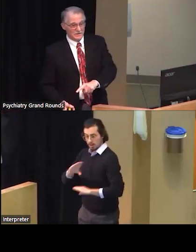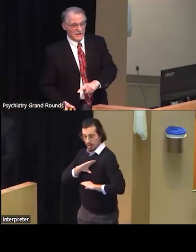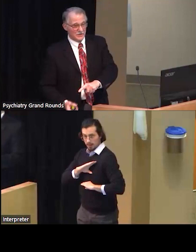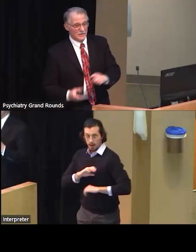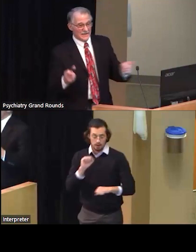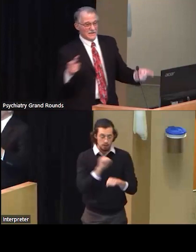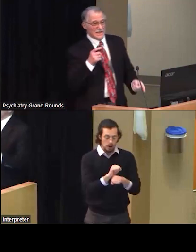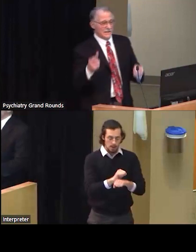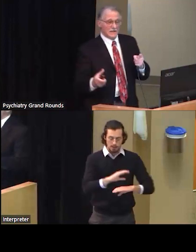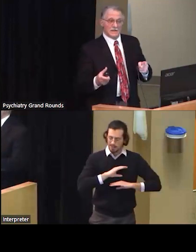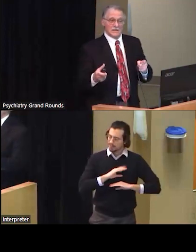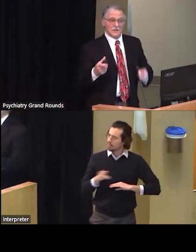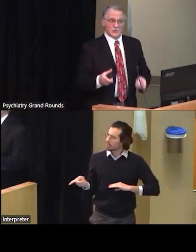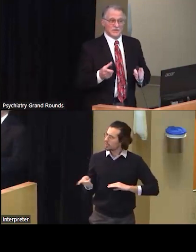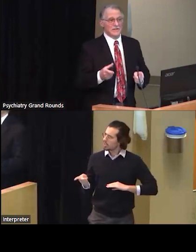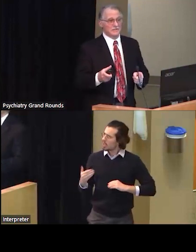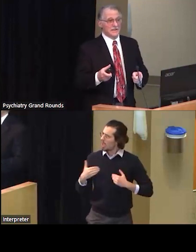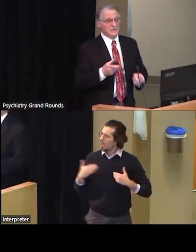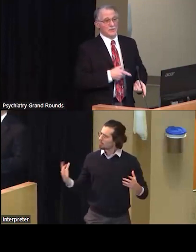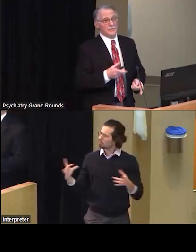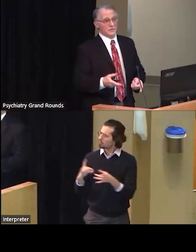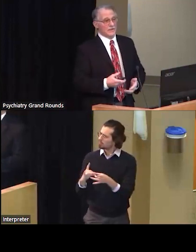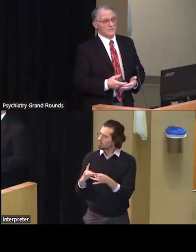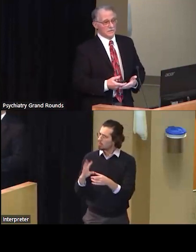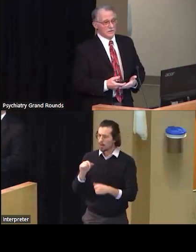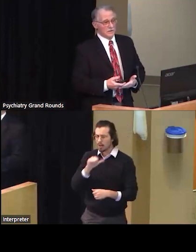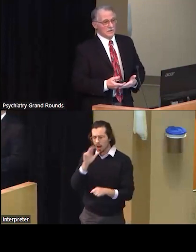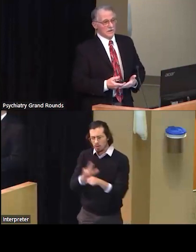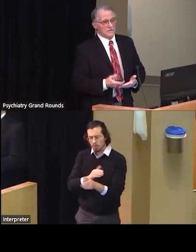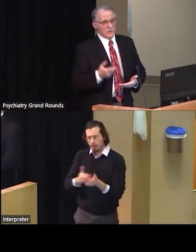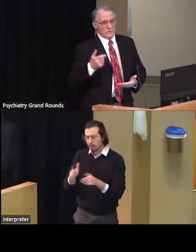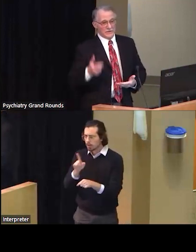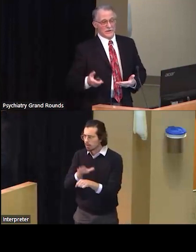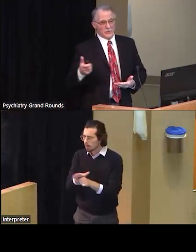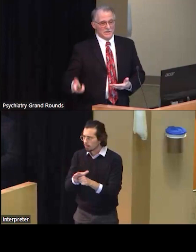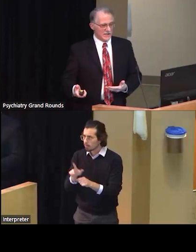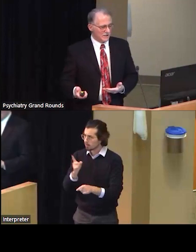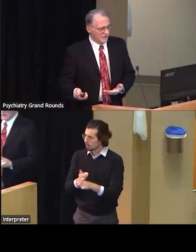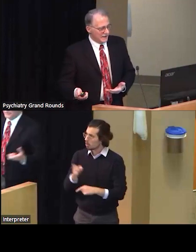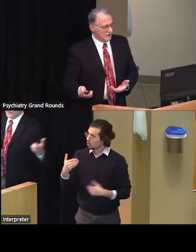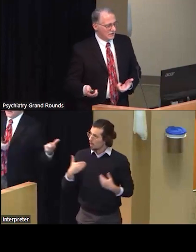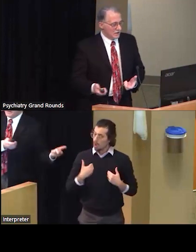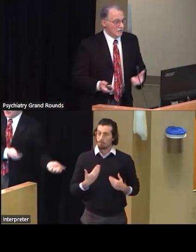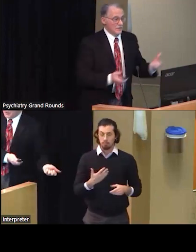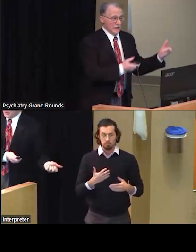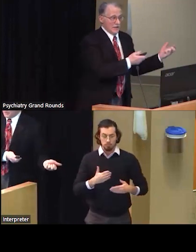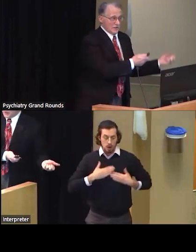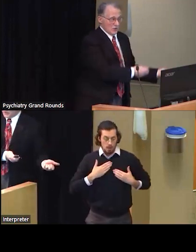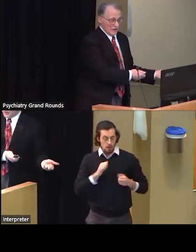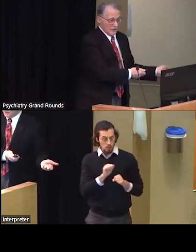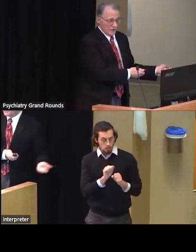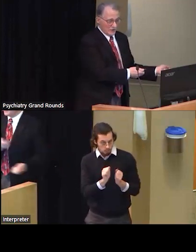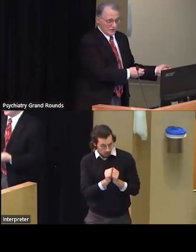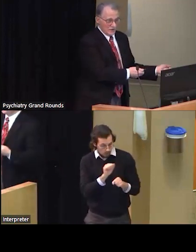career satisfaction, but that's not used enough. That's important, right? If you have a better career satisfaction and